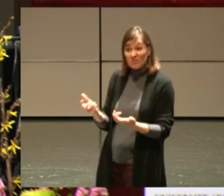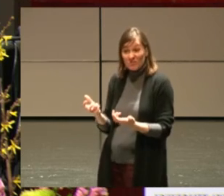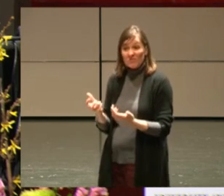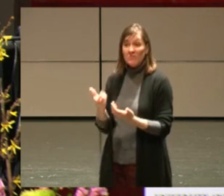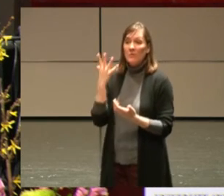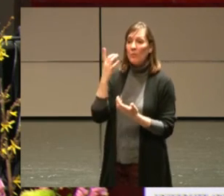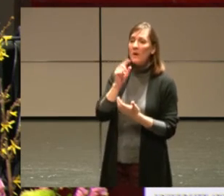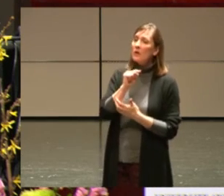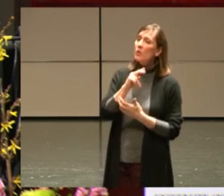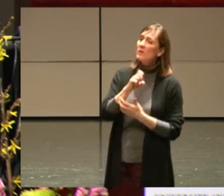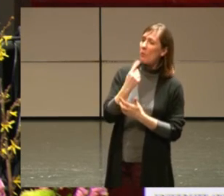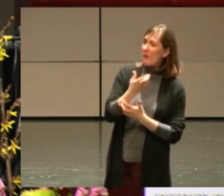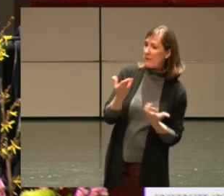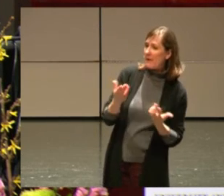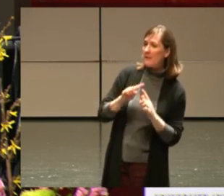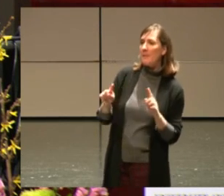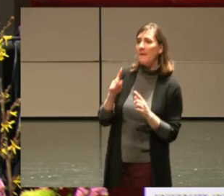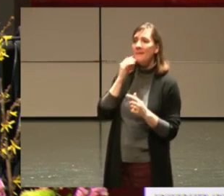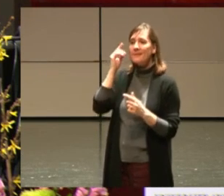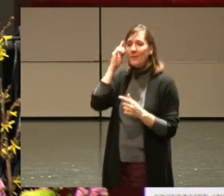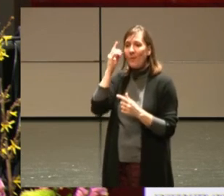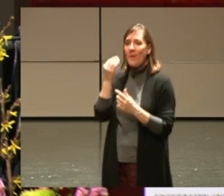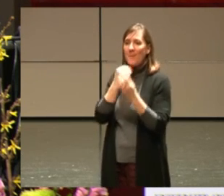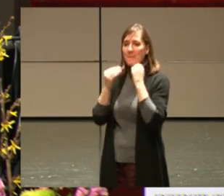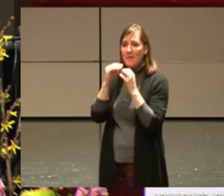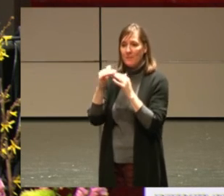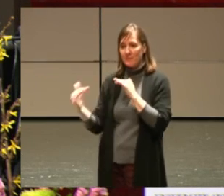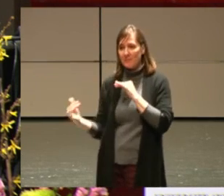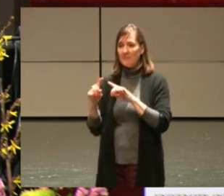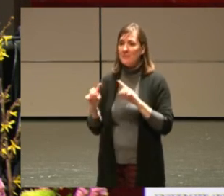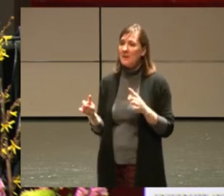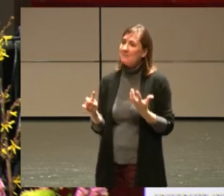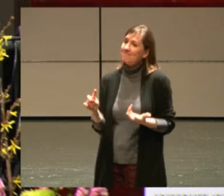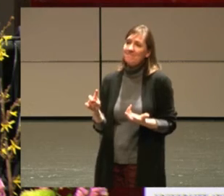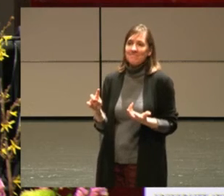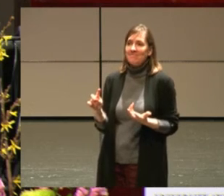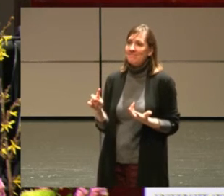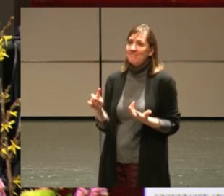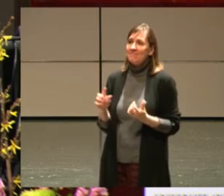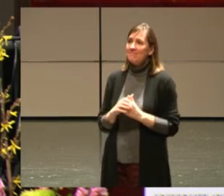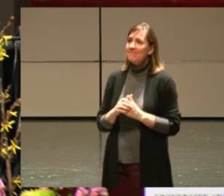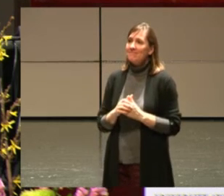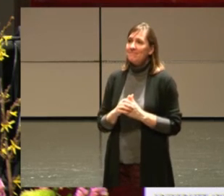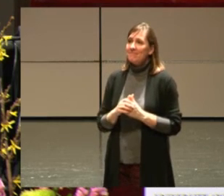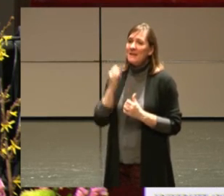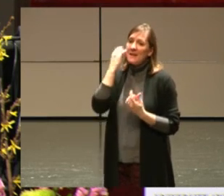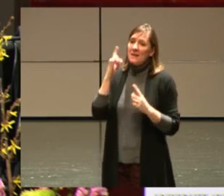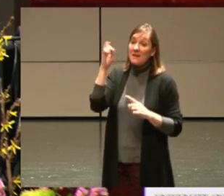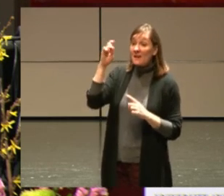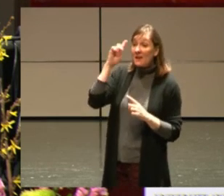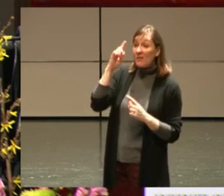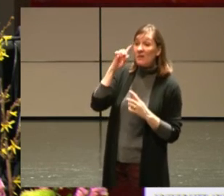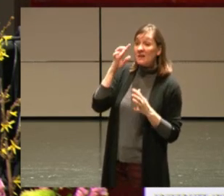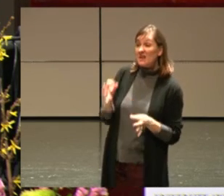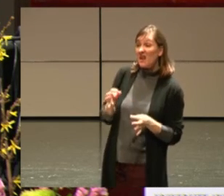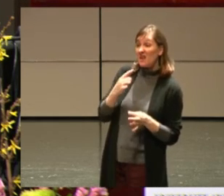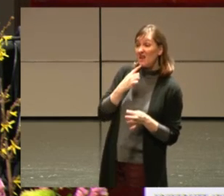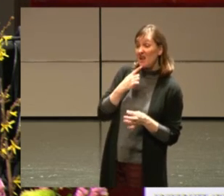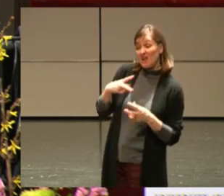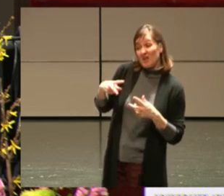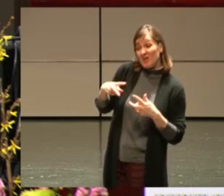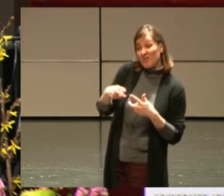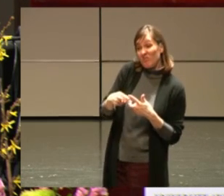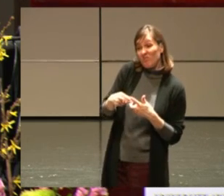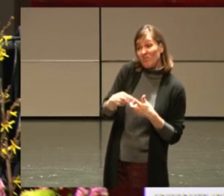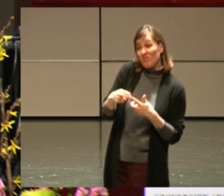other things. So I try to demonstrate that, but there doesn't seem to be a lot of appetite. But the bigger point is if the governor does put it in his budget, it's